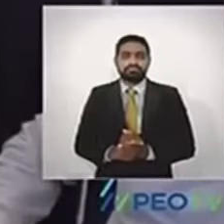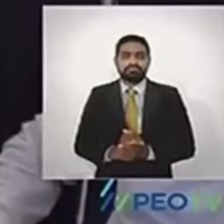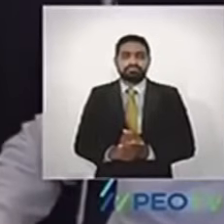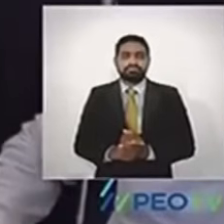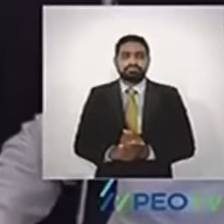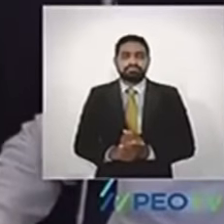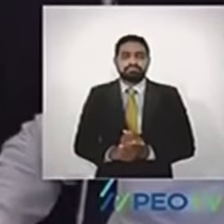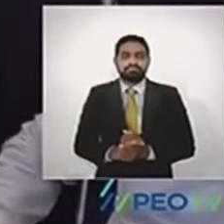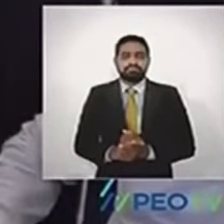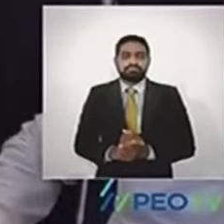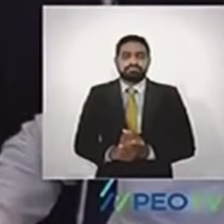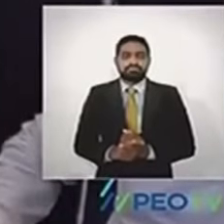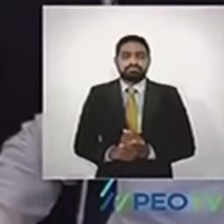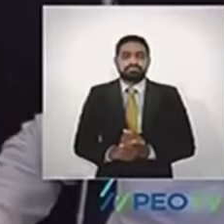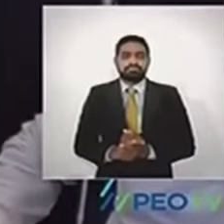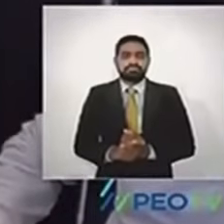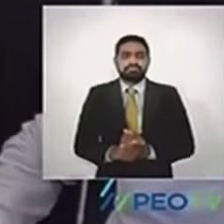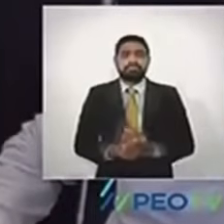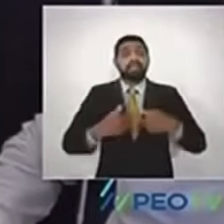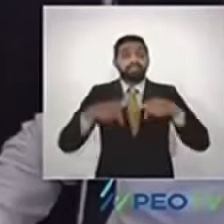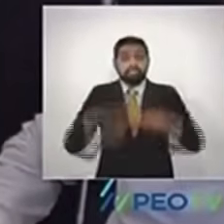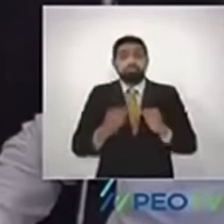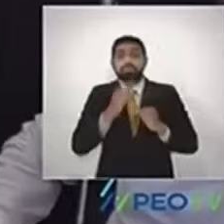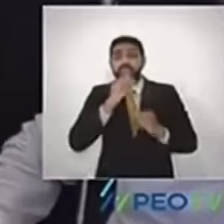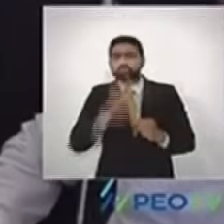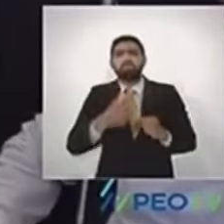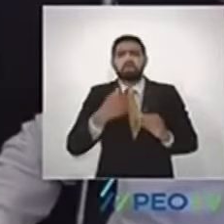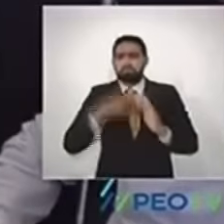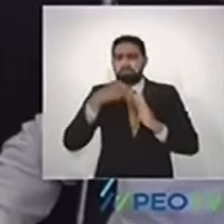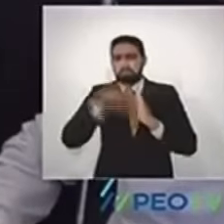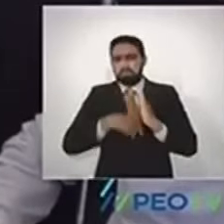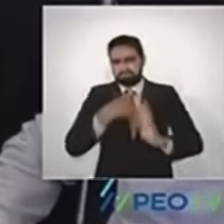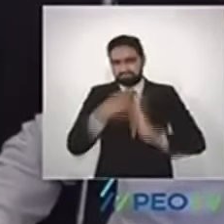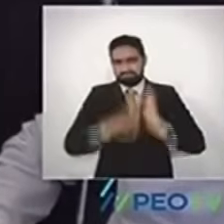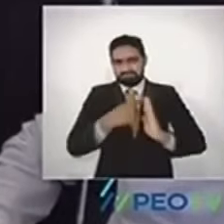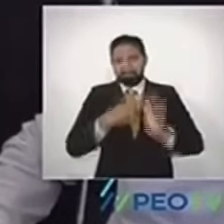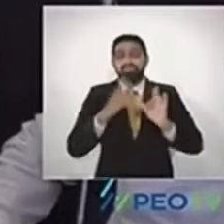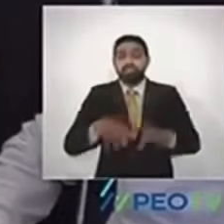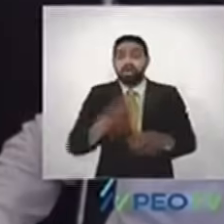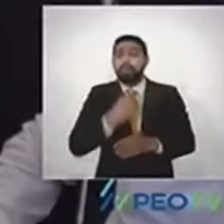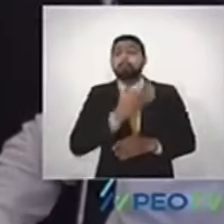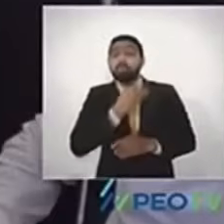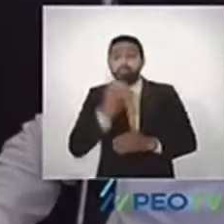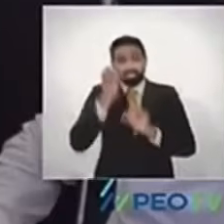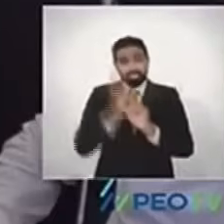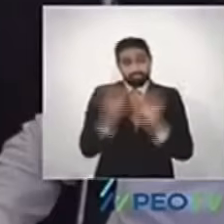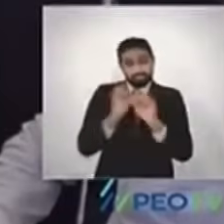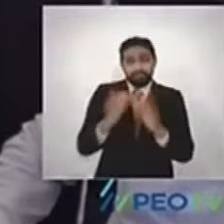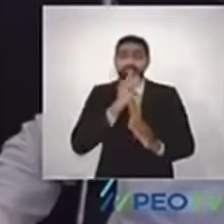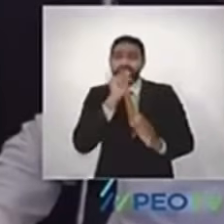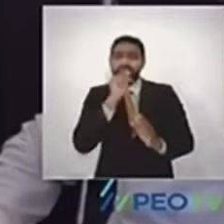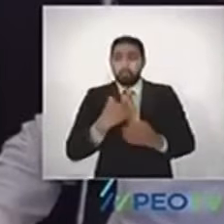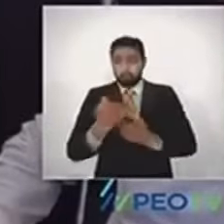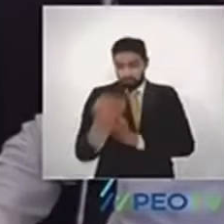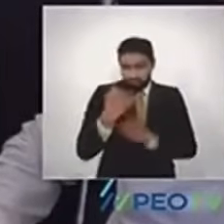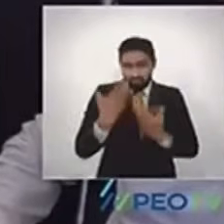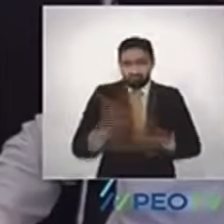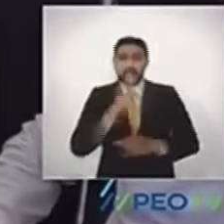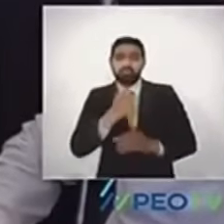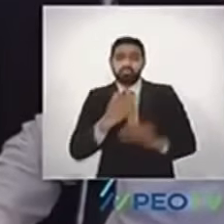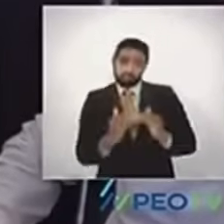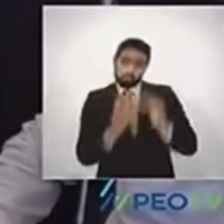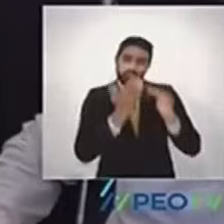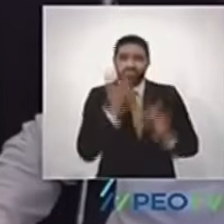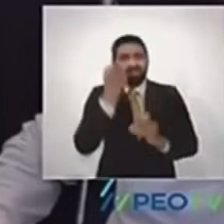We are currently at the edge of a downfall. No one can blurt out lies about recovering from it by coming to power. One of your members in the opposition said